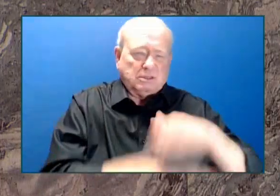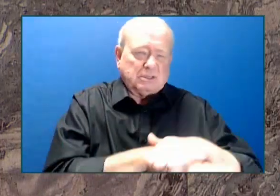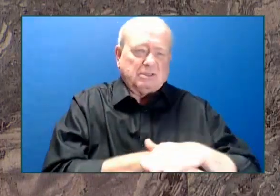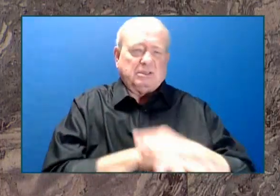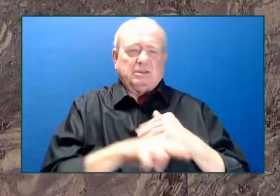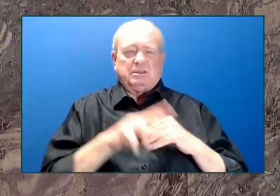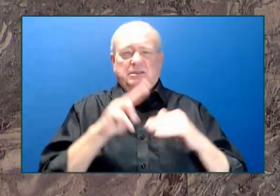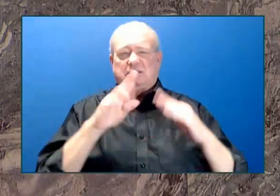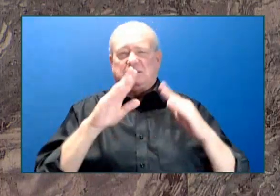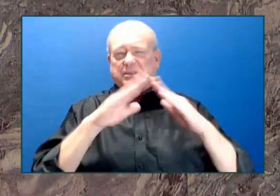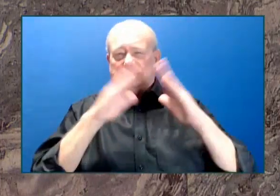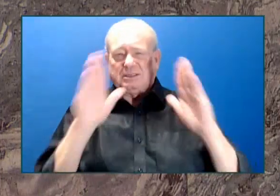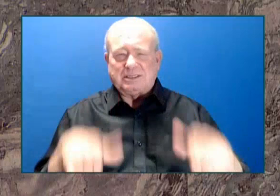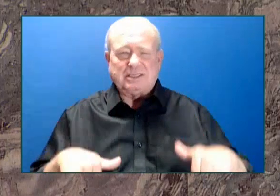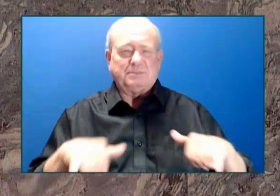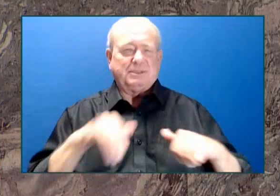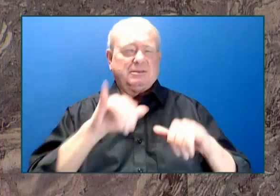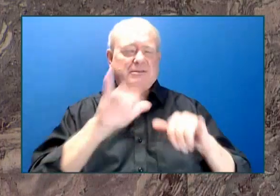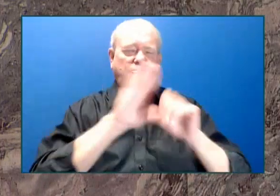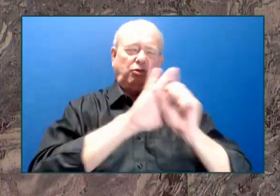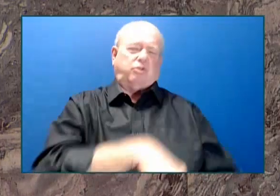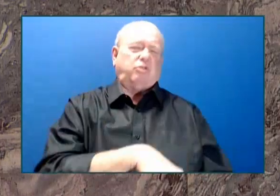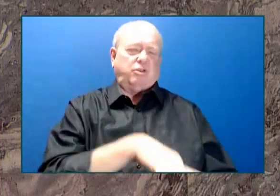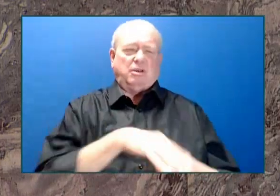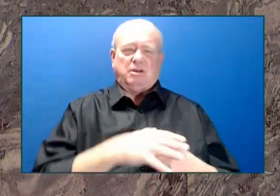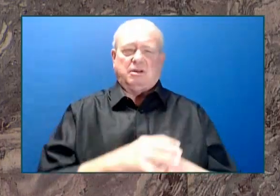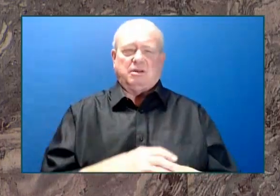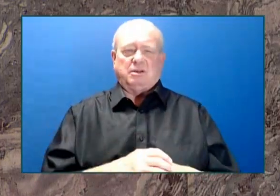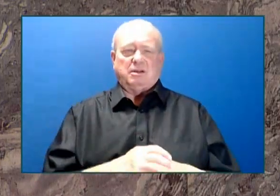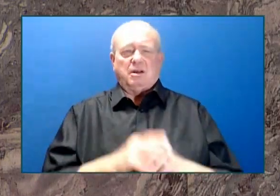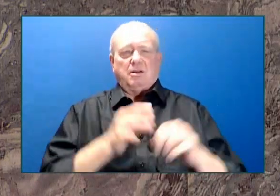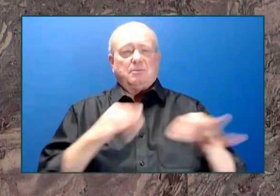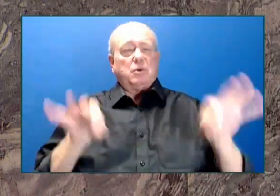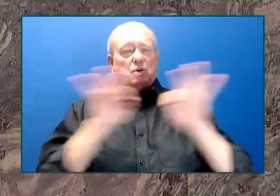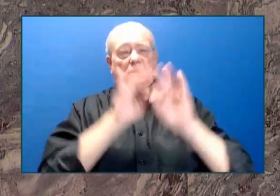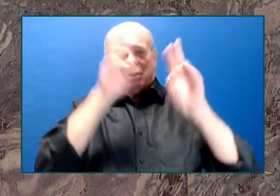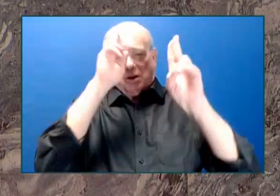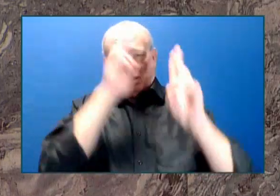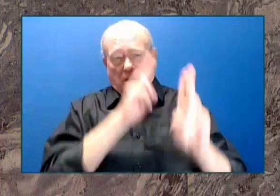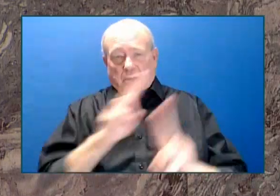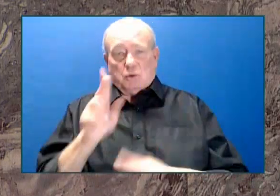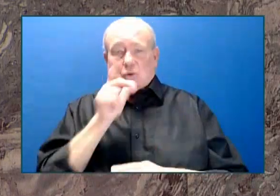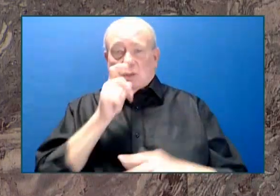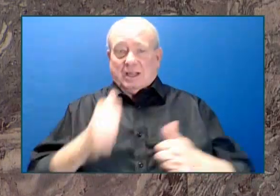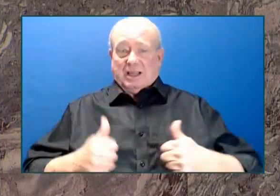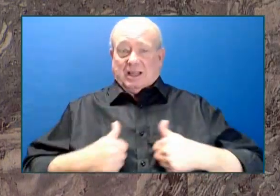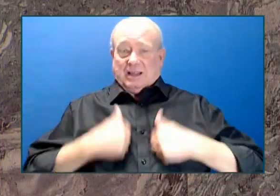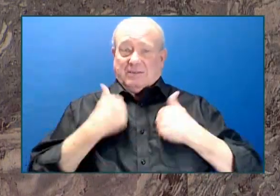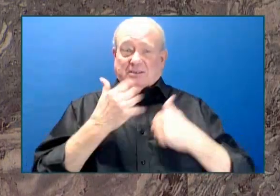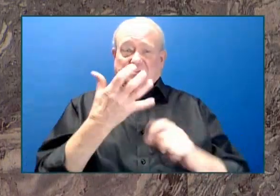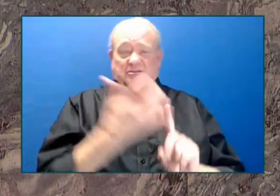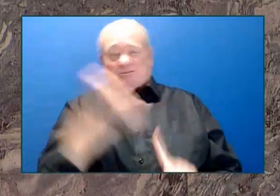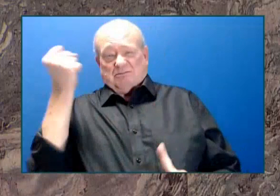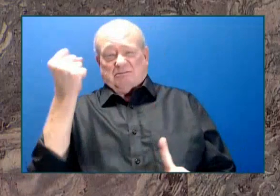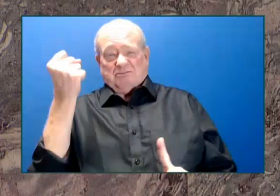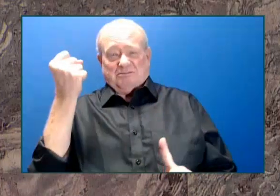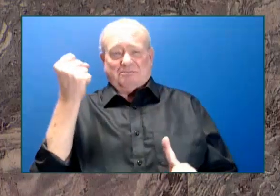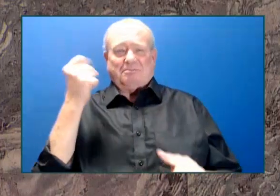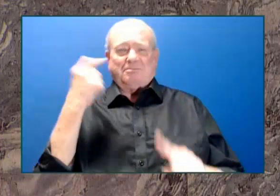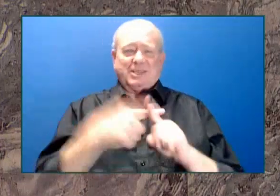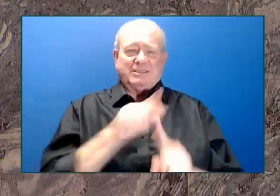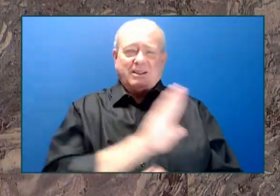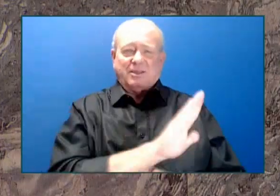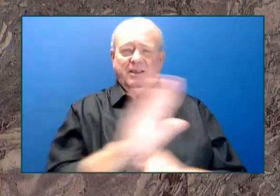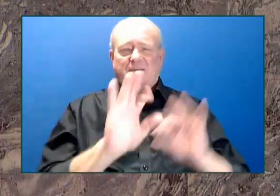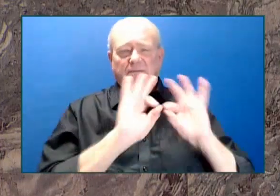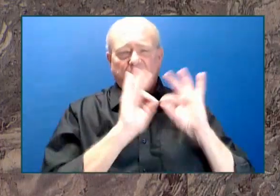to honor the people whose lives have been stolen, their families, and the survivors. Thank you to the advocates, community members,